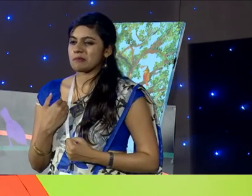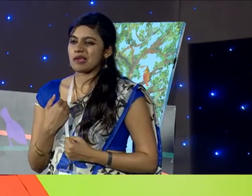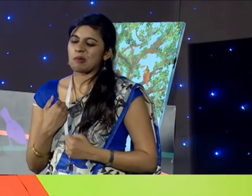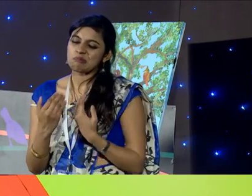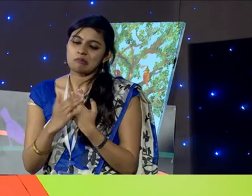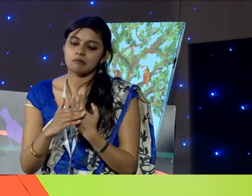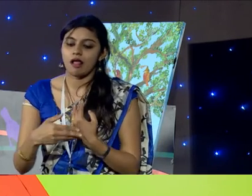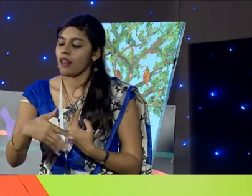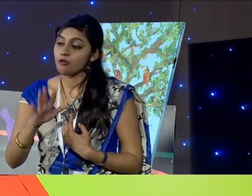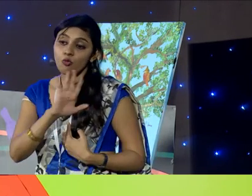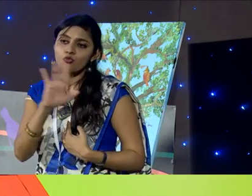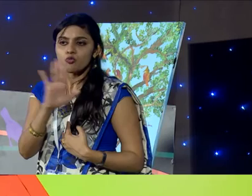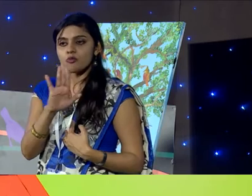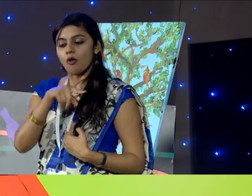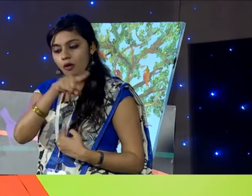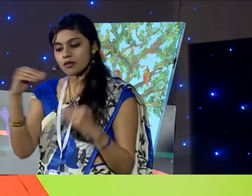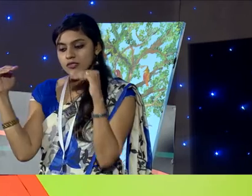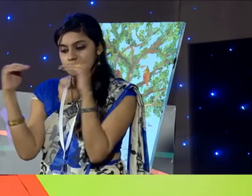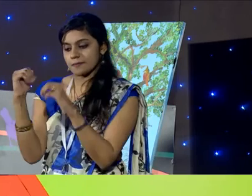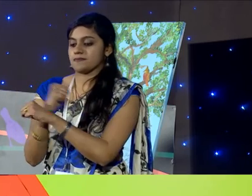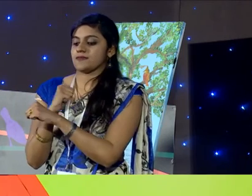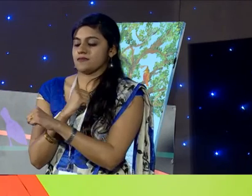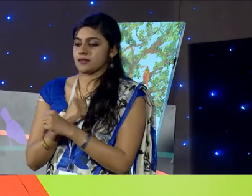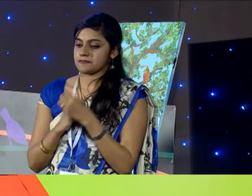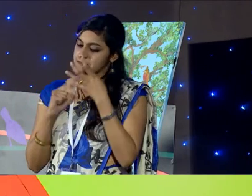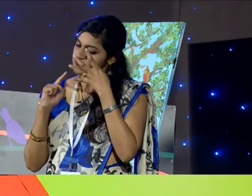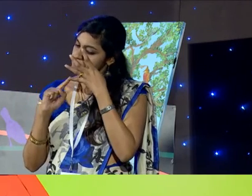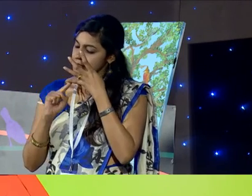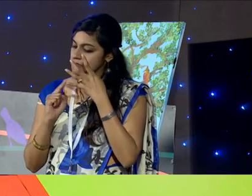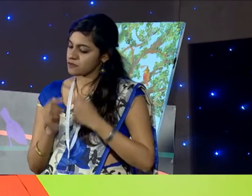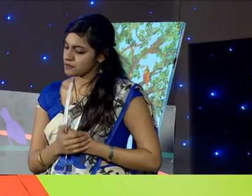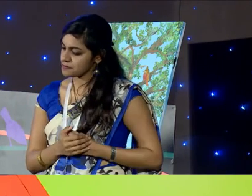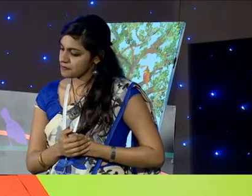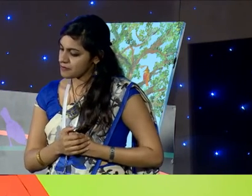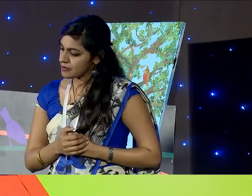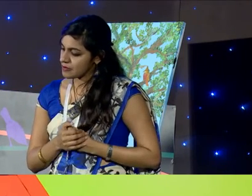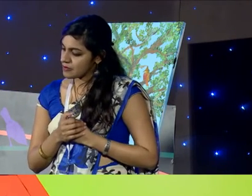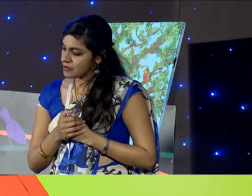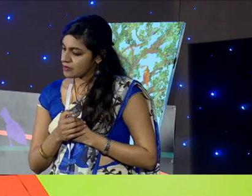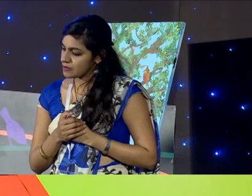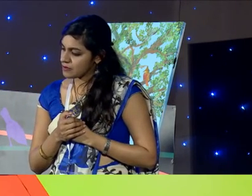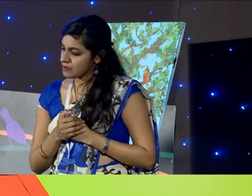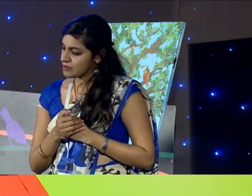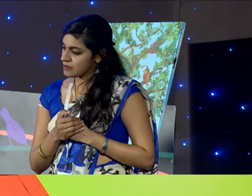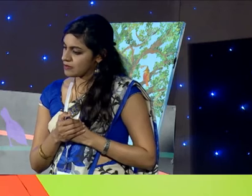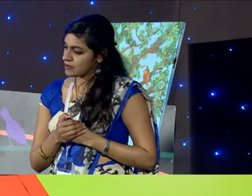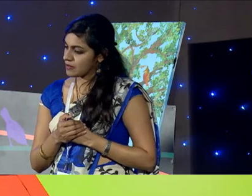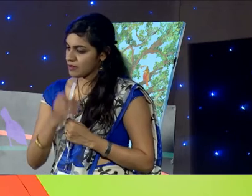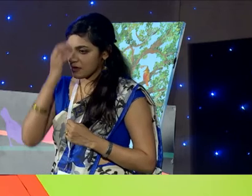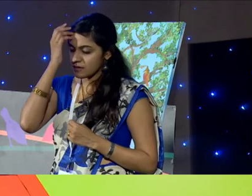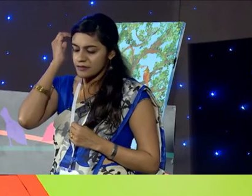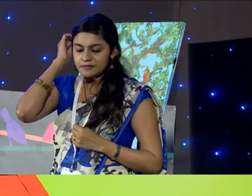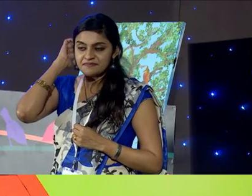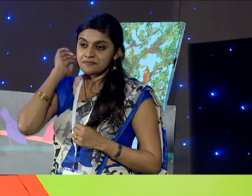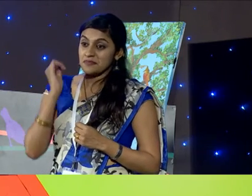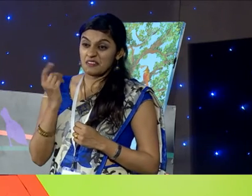a hard business decision. The fourth point was that initially our staff strongly resisted these new